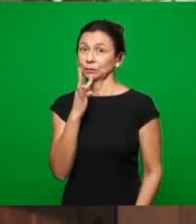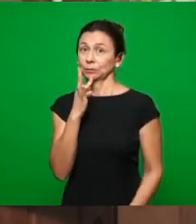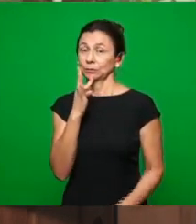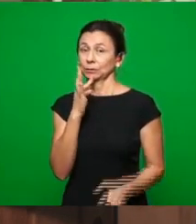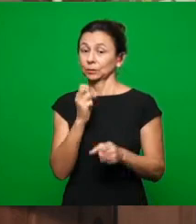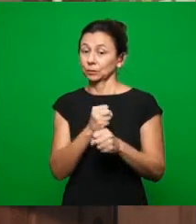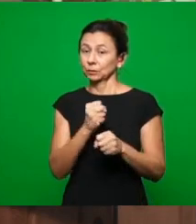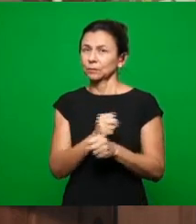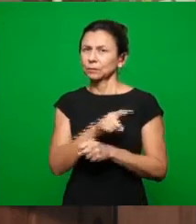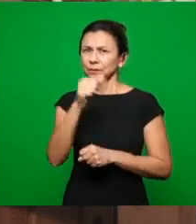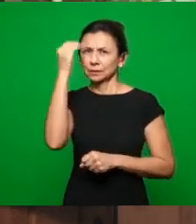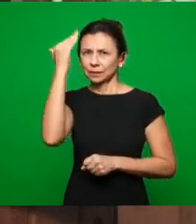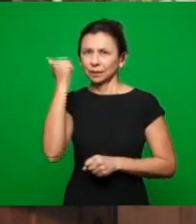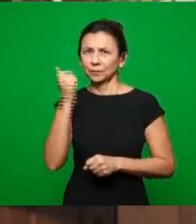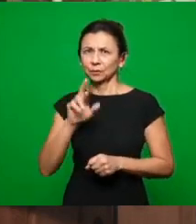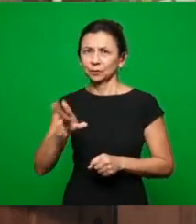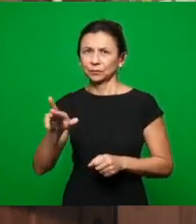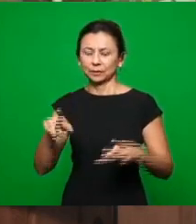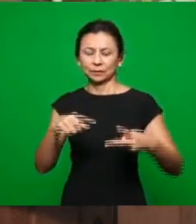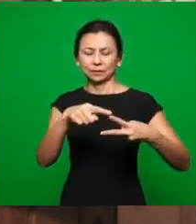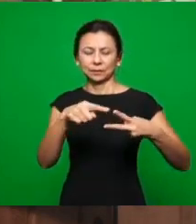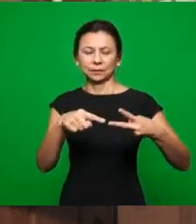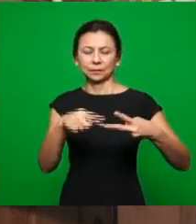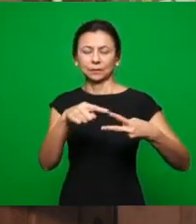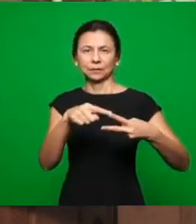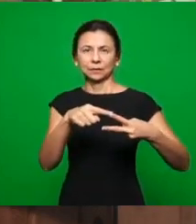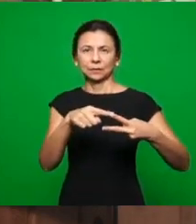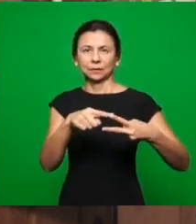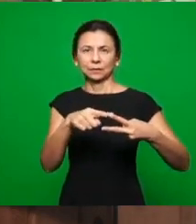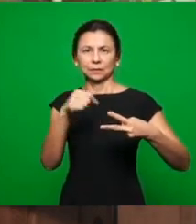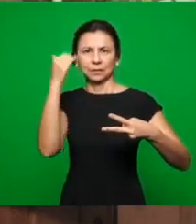your. You know the difference?